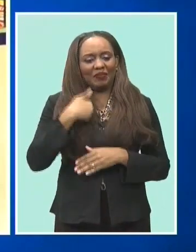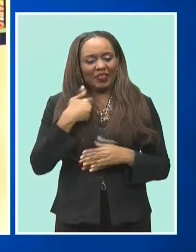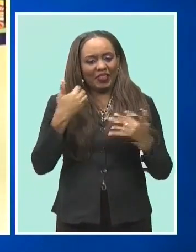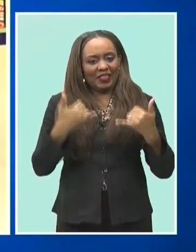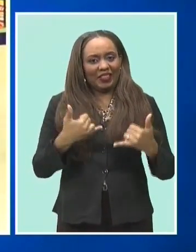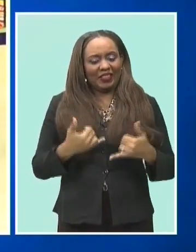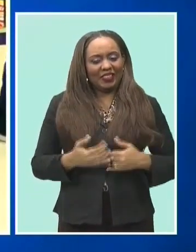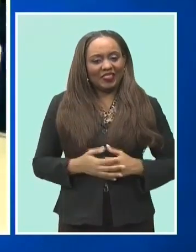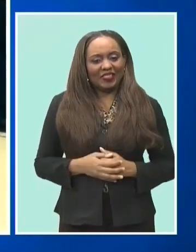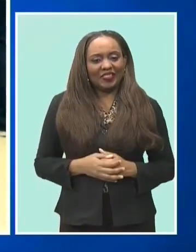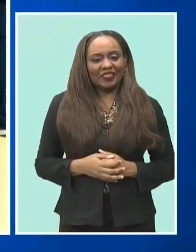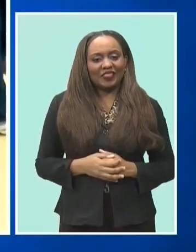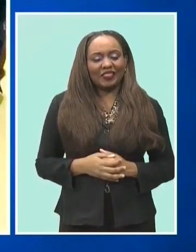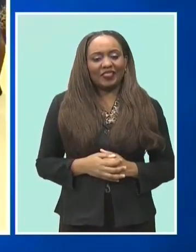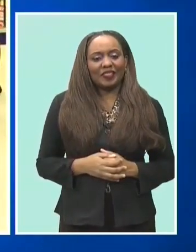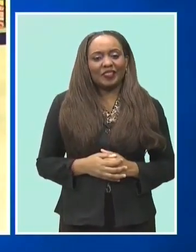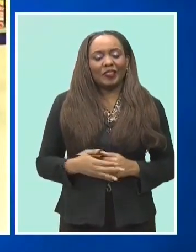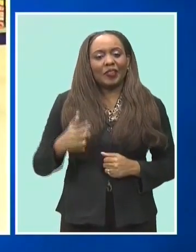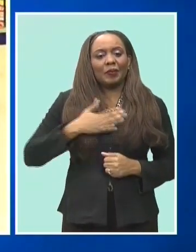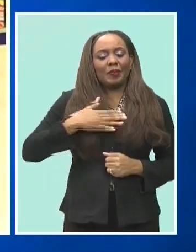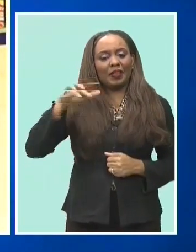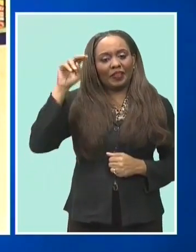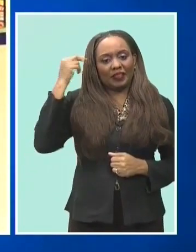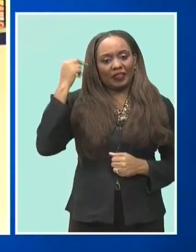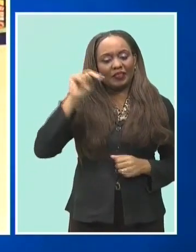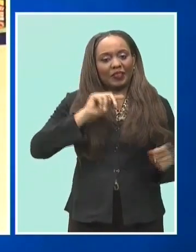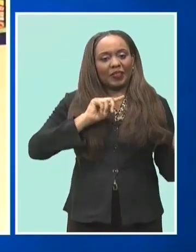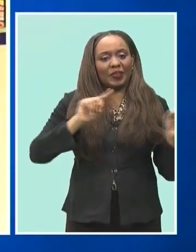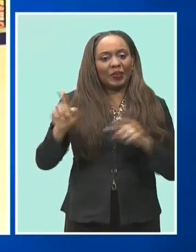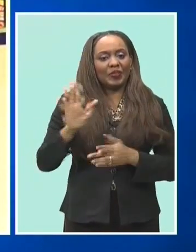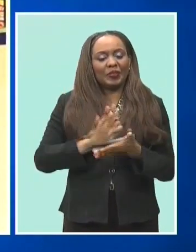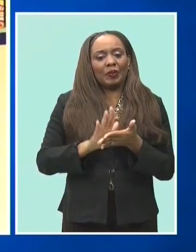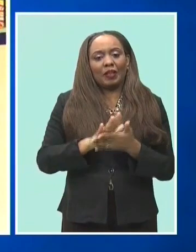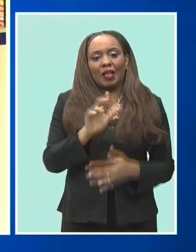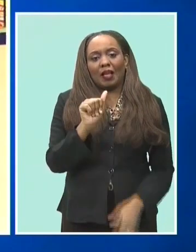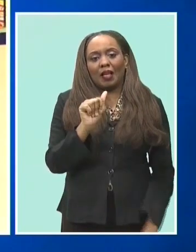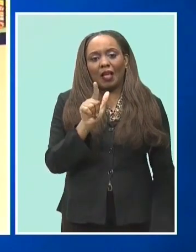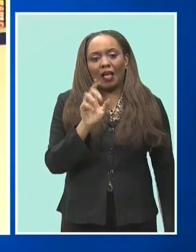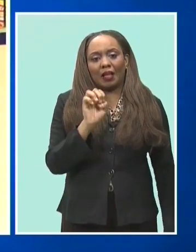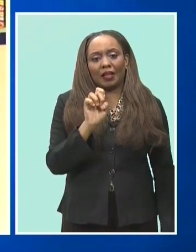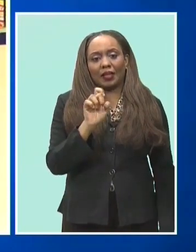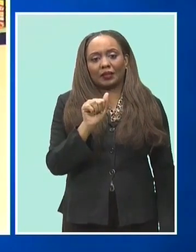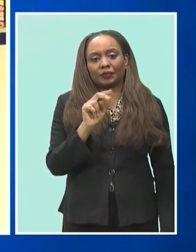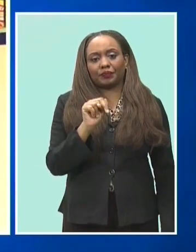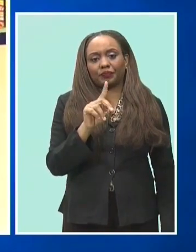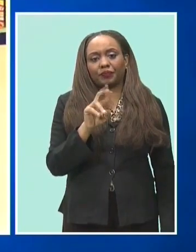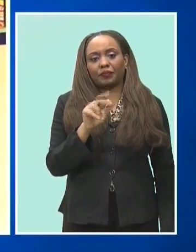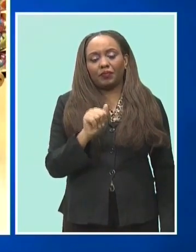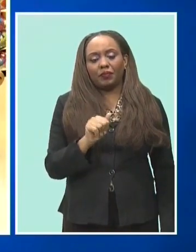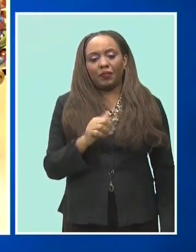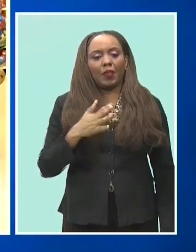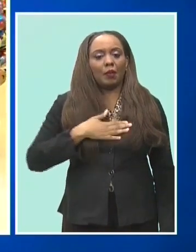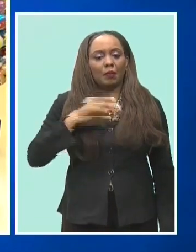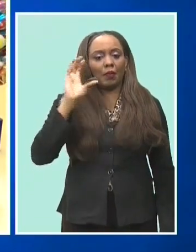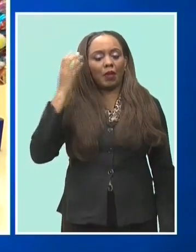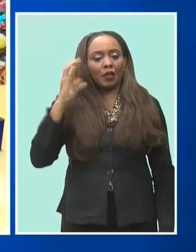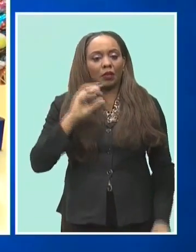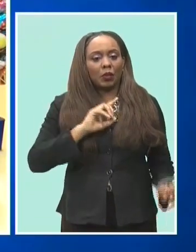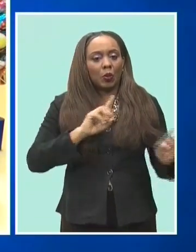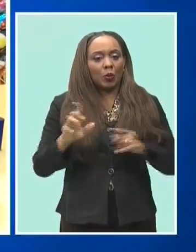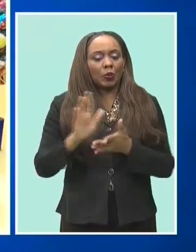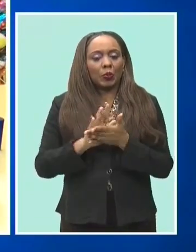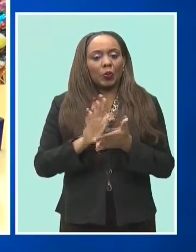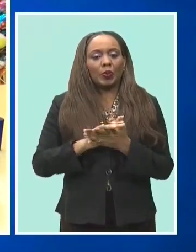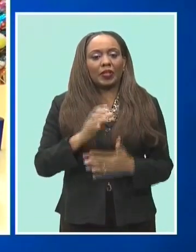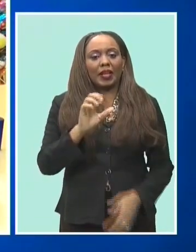time. For my nephew, he goes to Alexandra, and my cousin, she goes to St. Michael's. I am very happy to